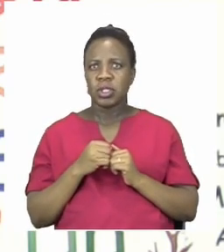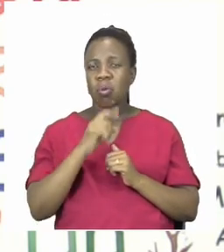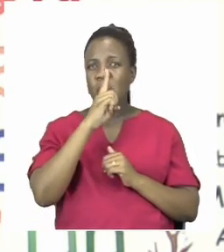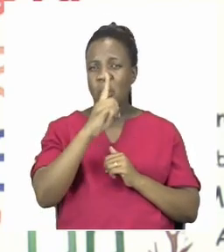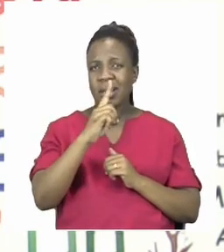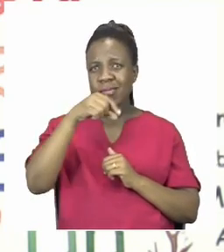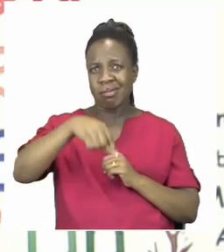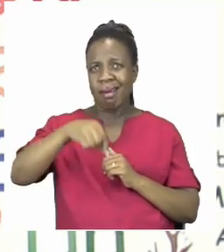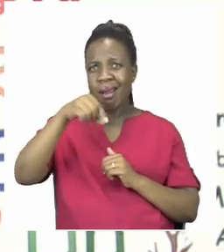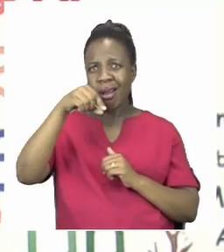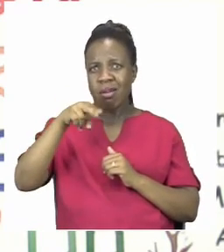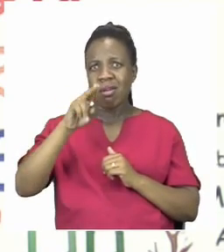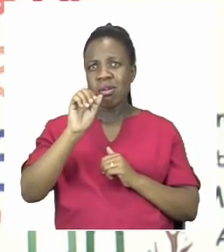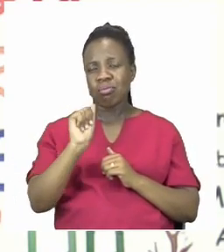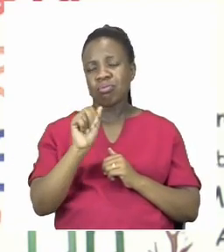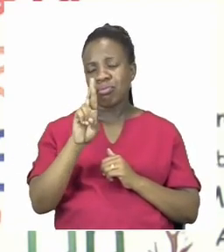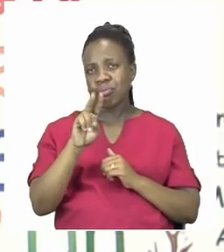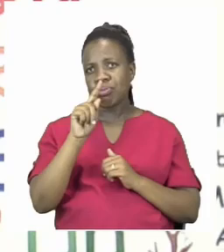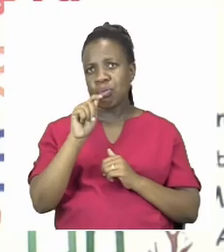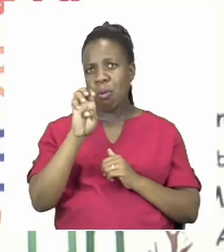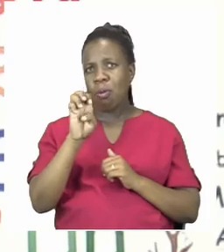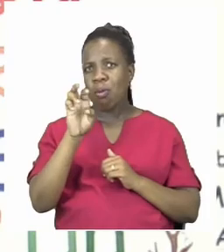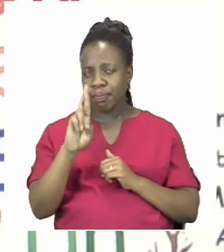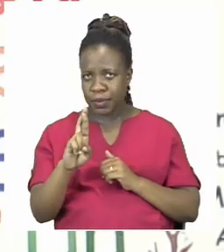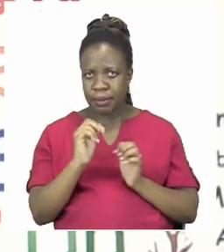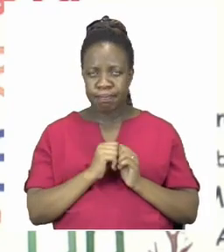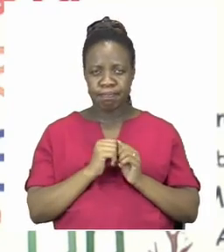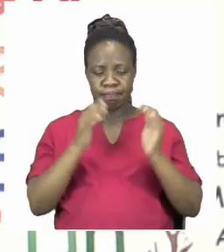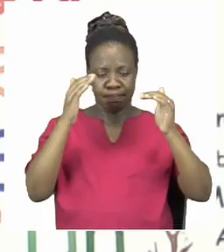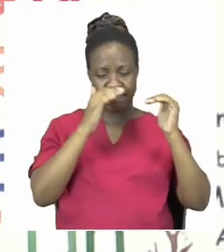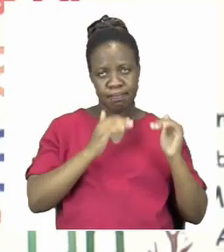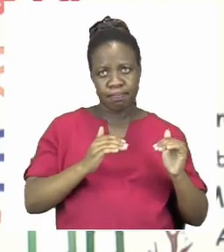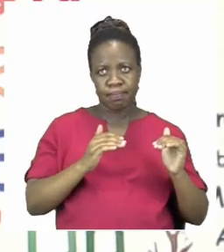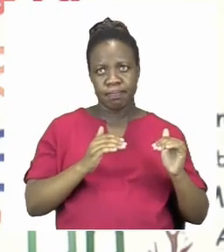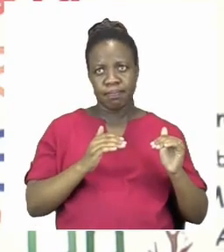2/4. The next one that we can see is